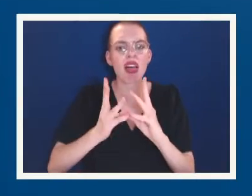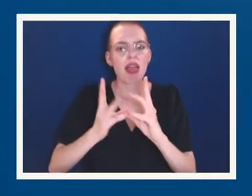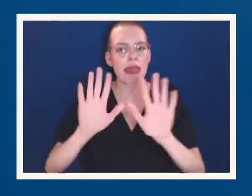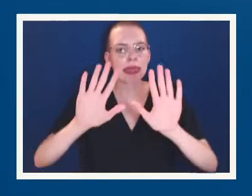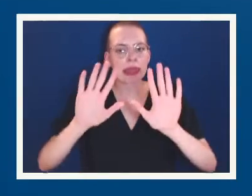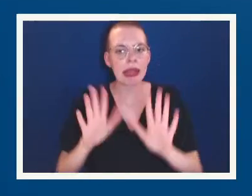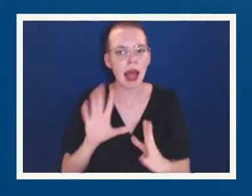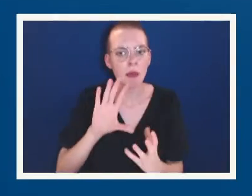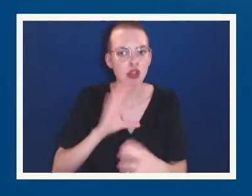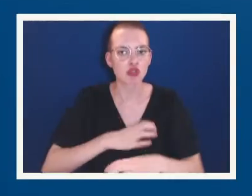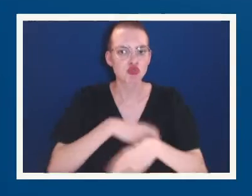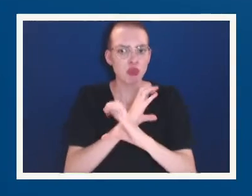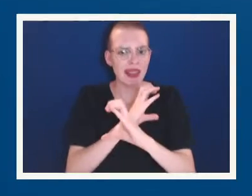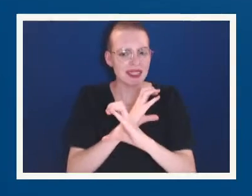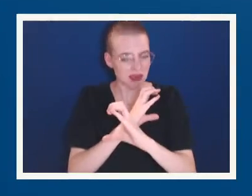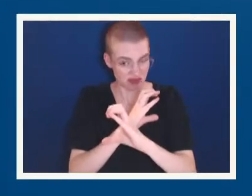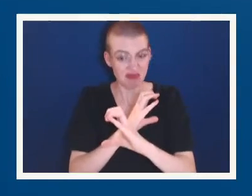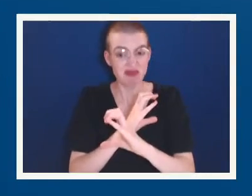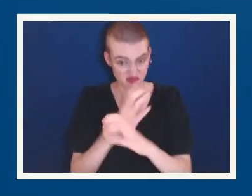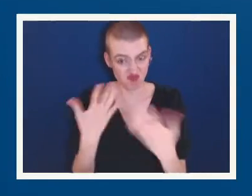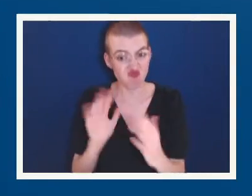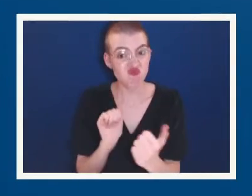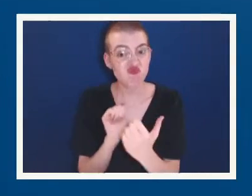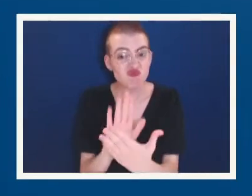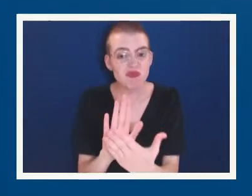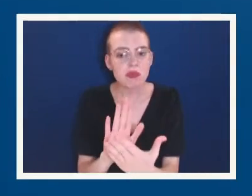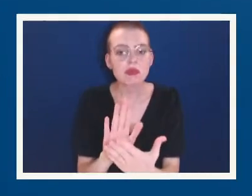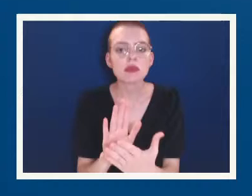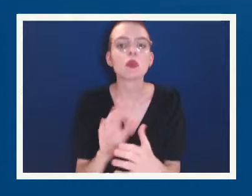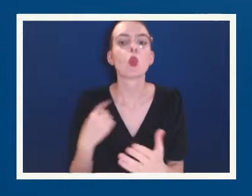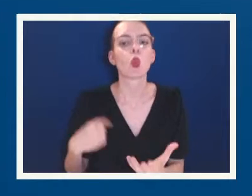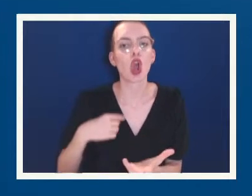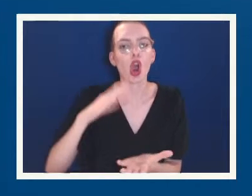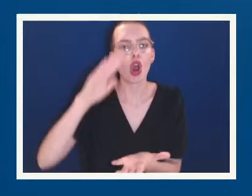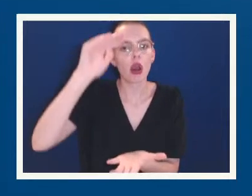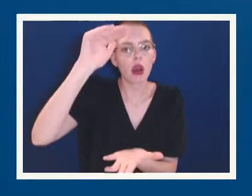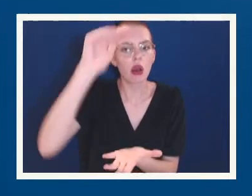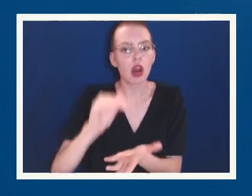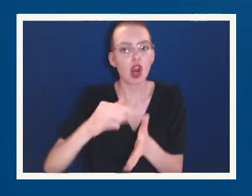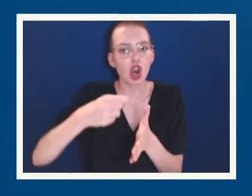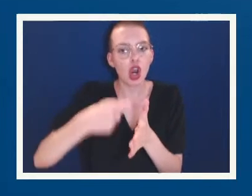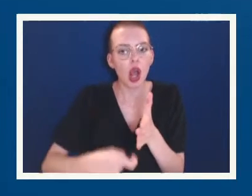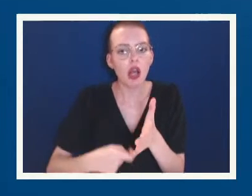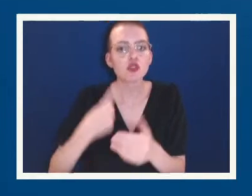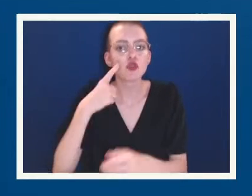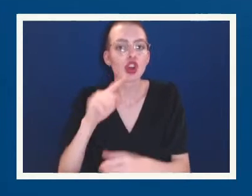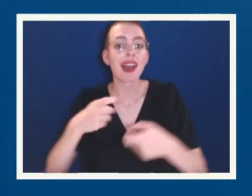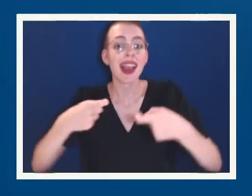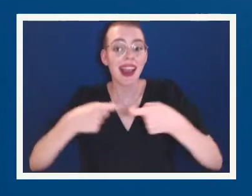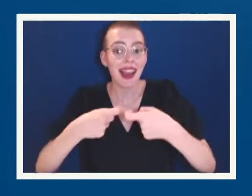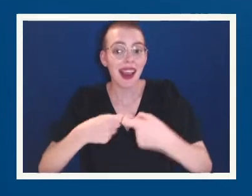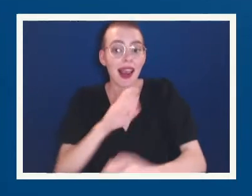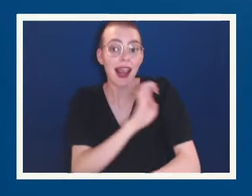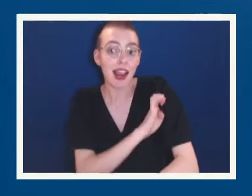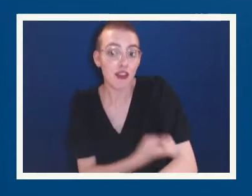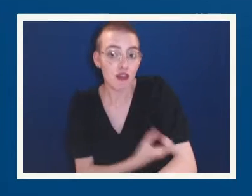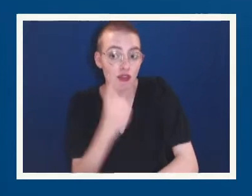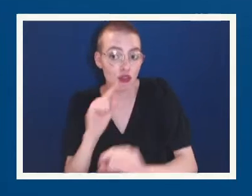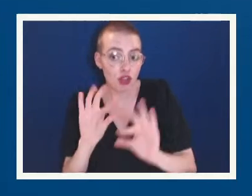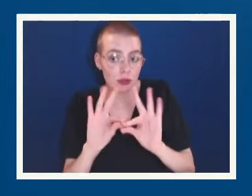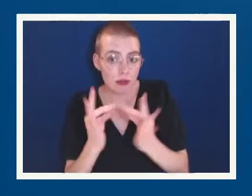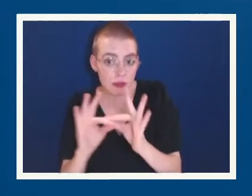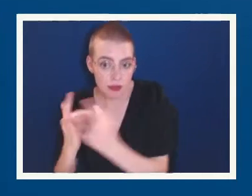We're lowering energy costs for families. And by the way, Josh and John know that we can cap oil and gas price